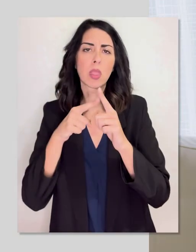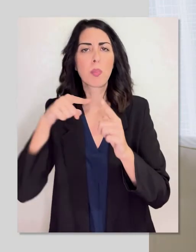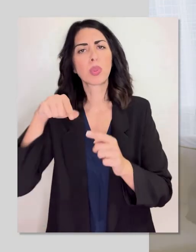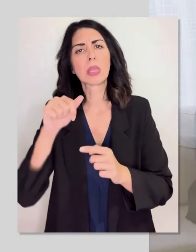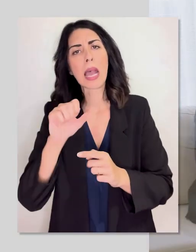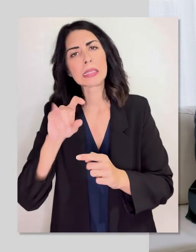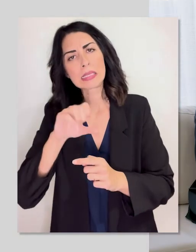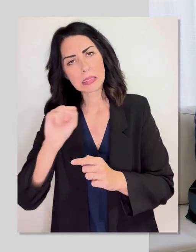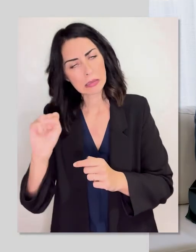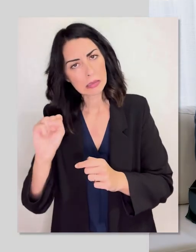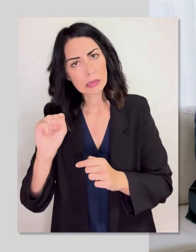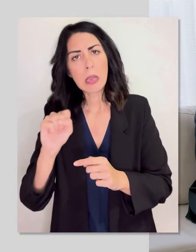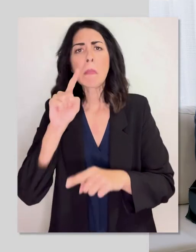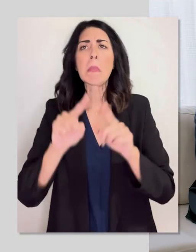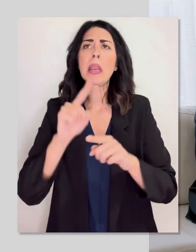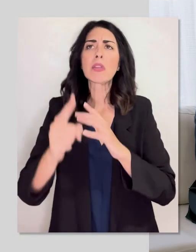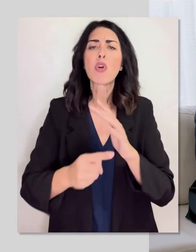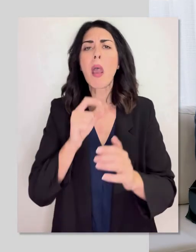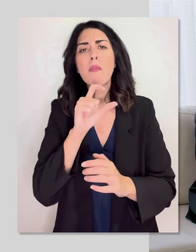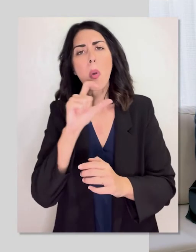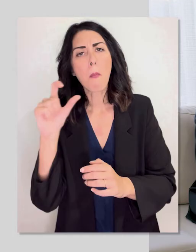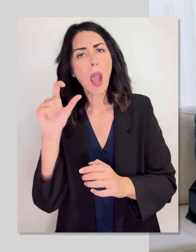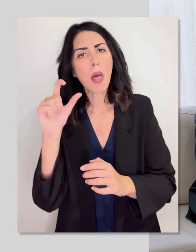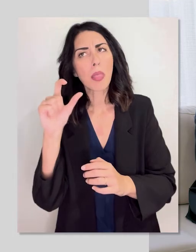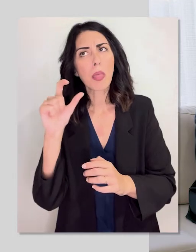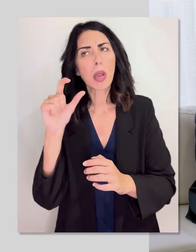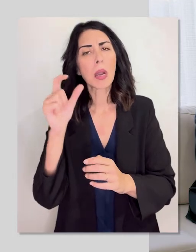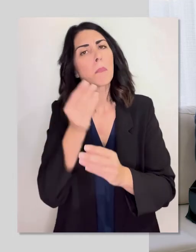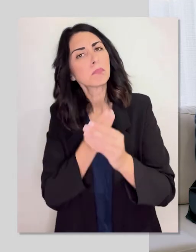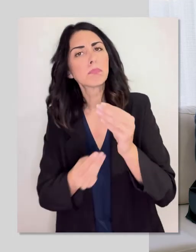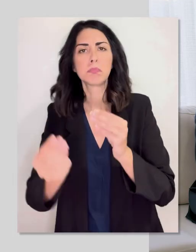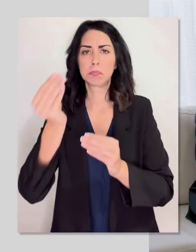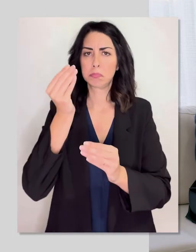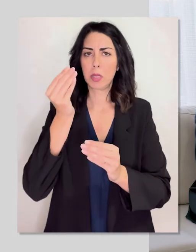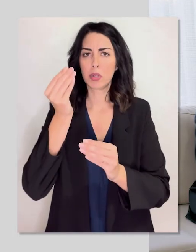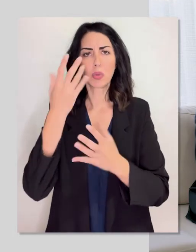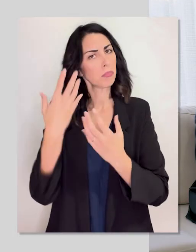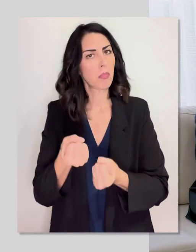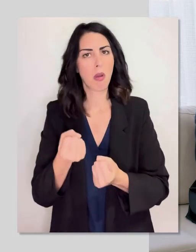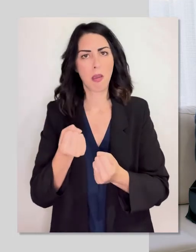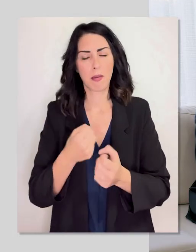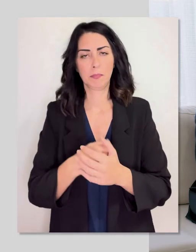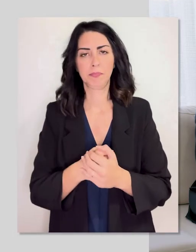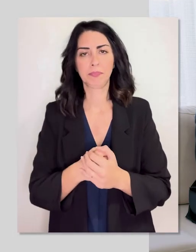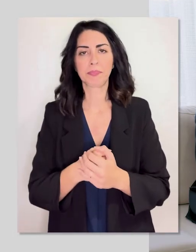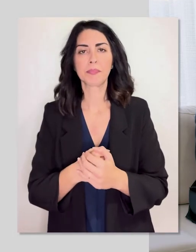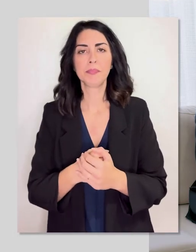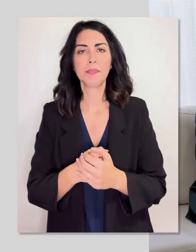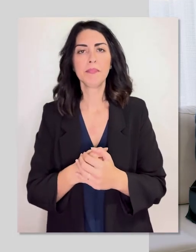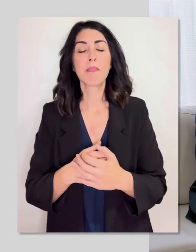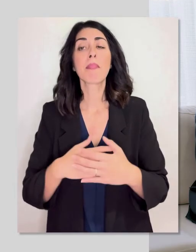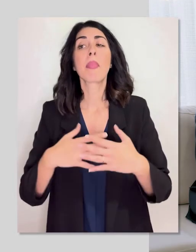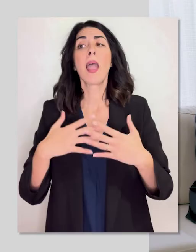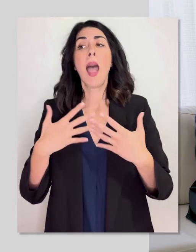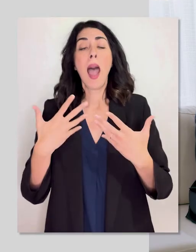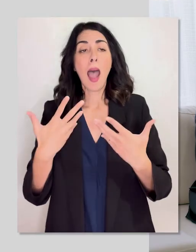more. So you think clinically, migraine has certain specific